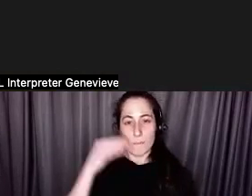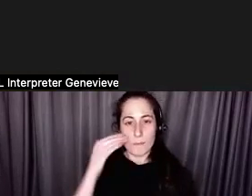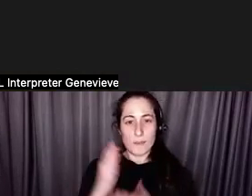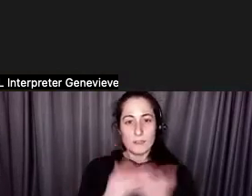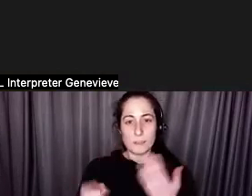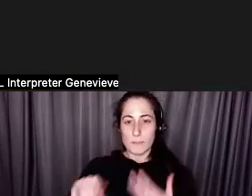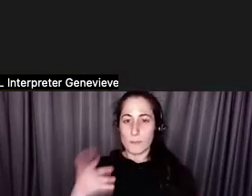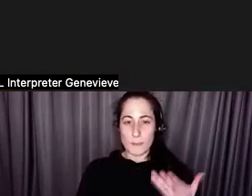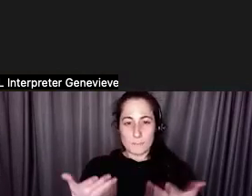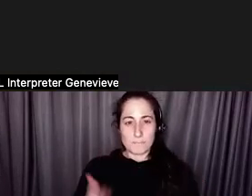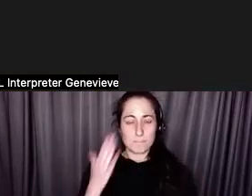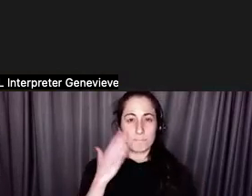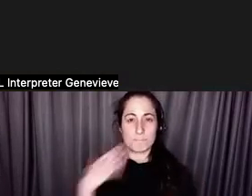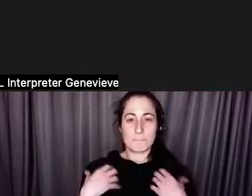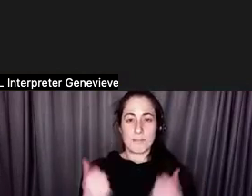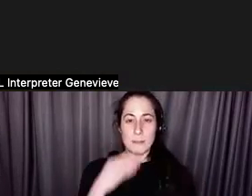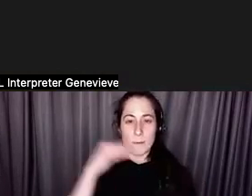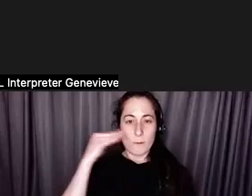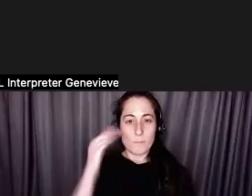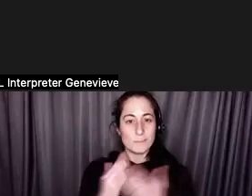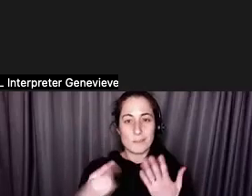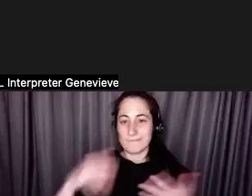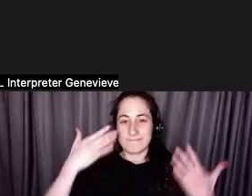health homes, maybe not. It's not